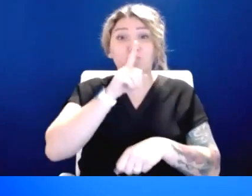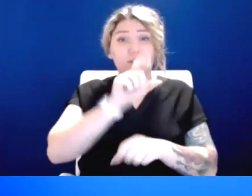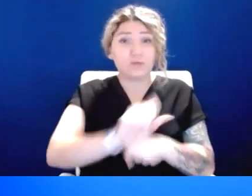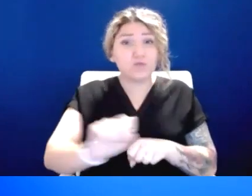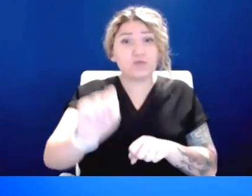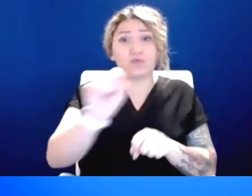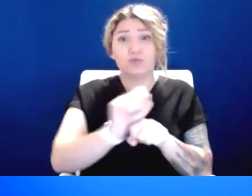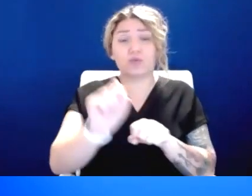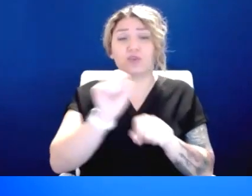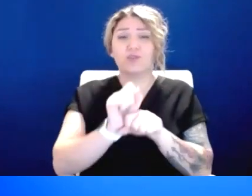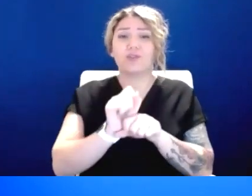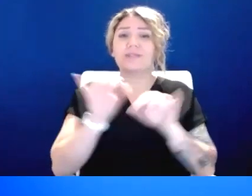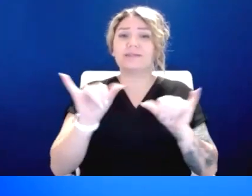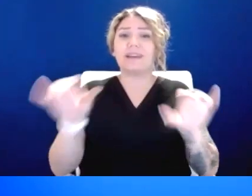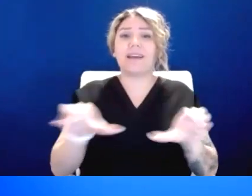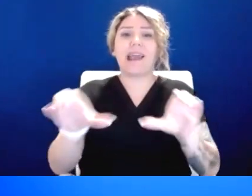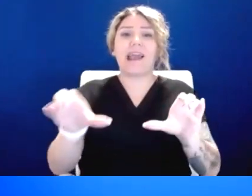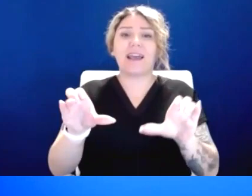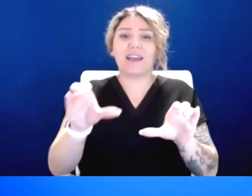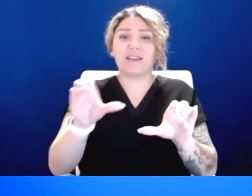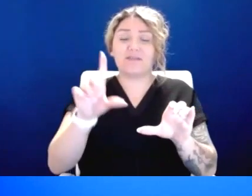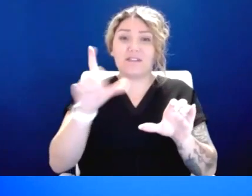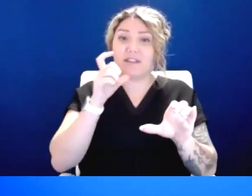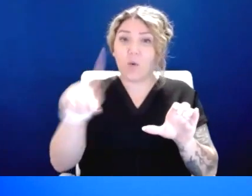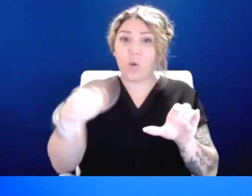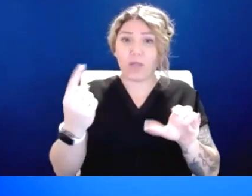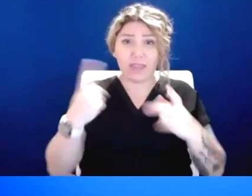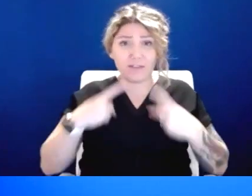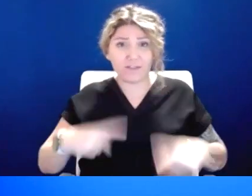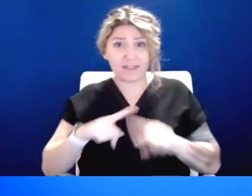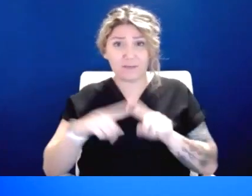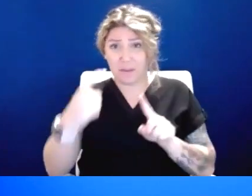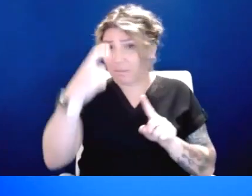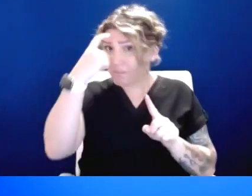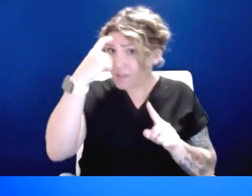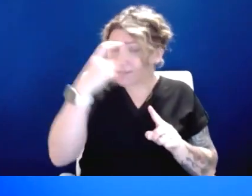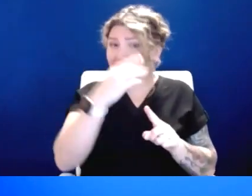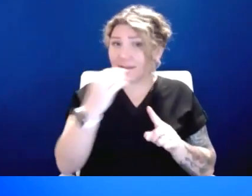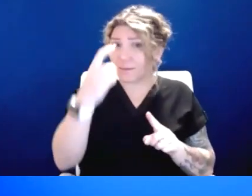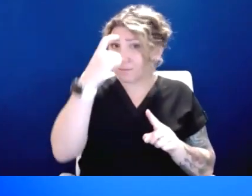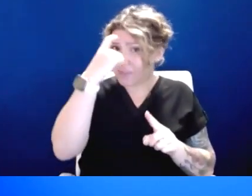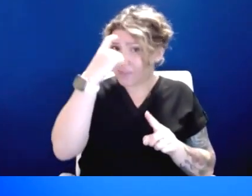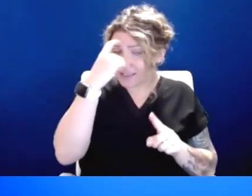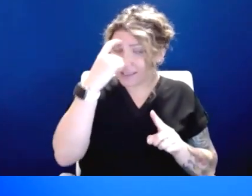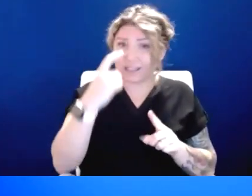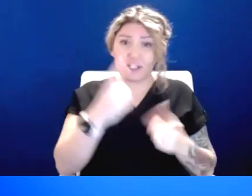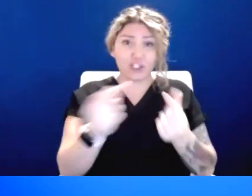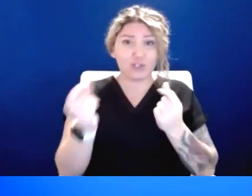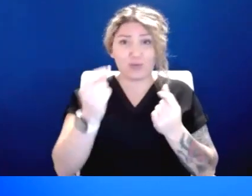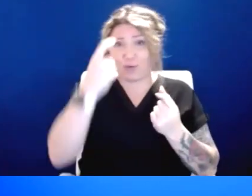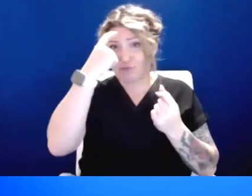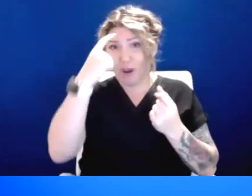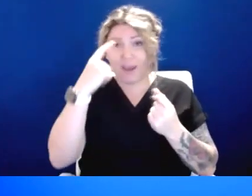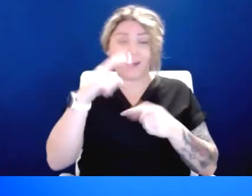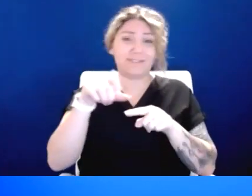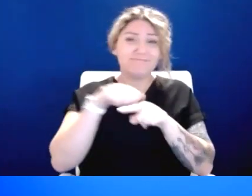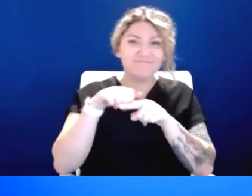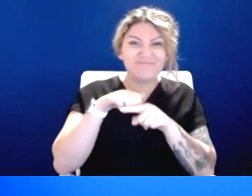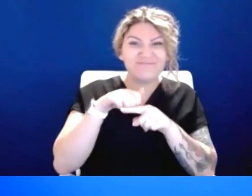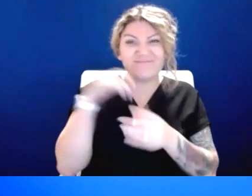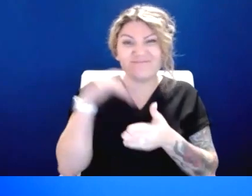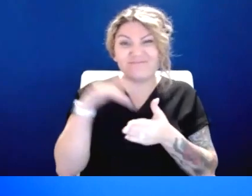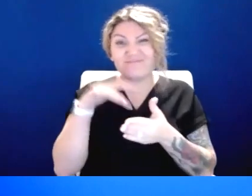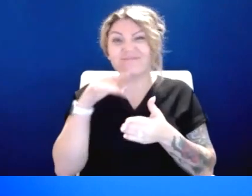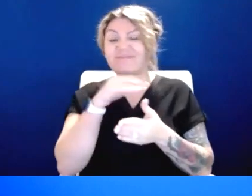stay active, not only physically, but mentally, and mentally being doing brain exercises, especially if they're not